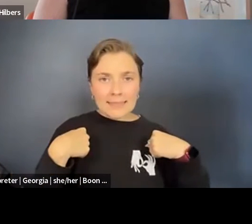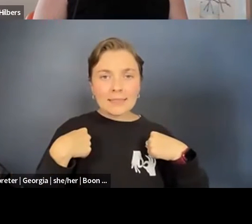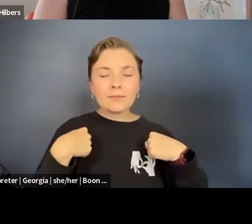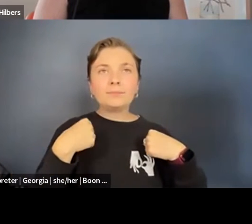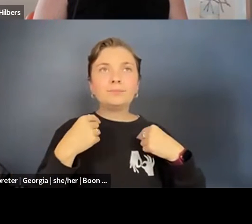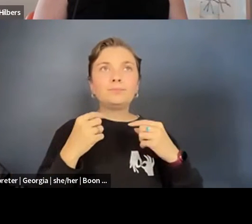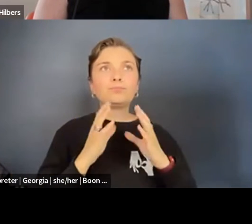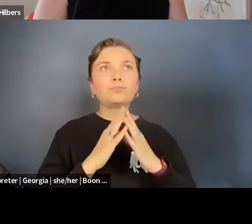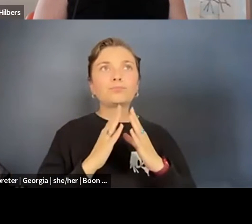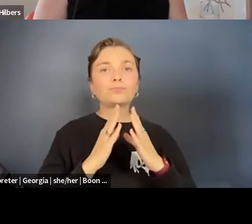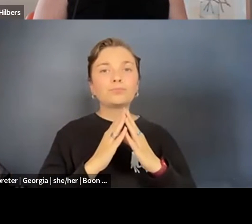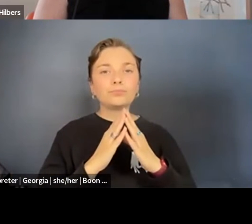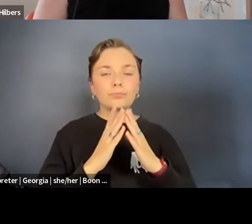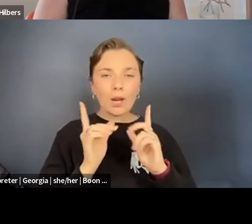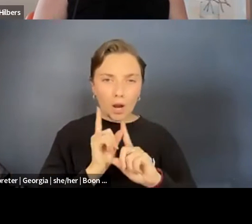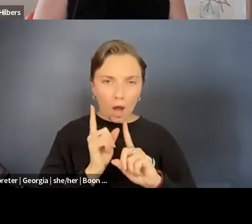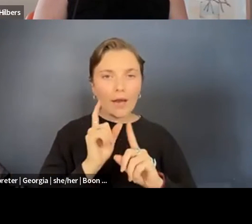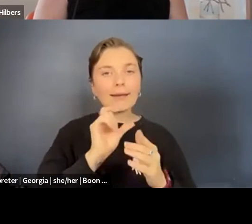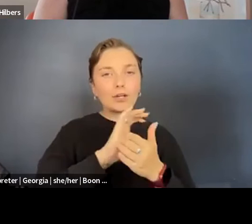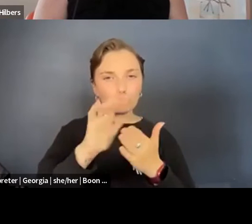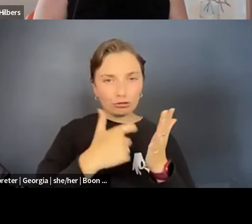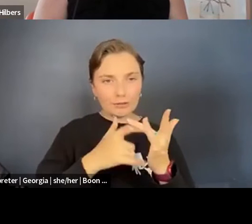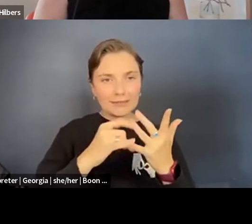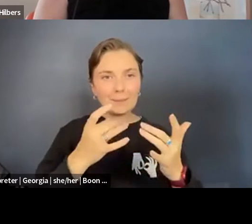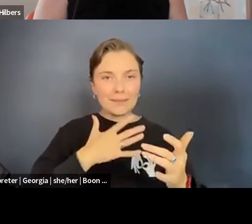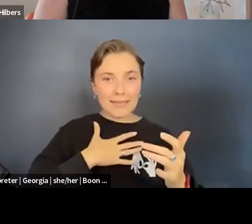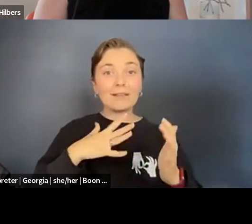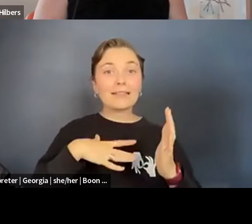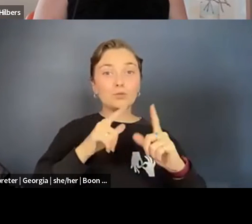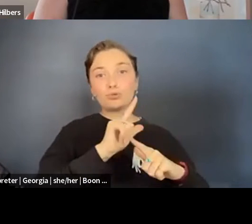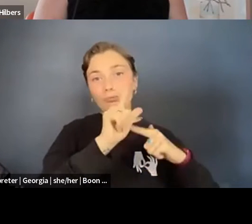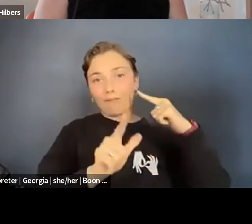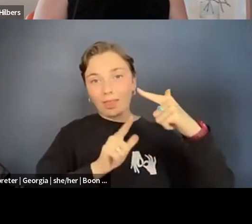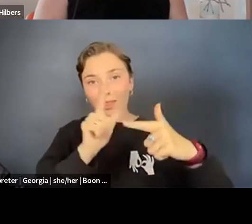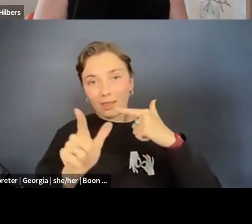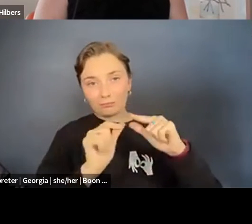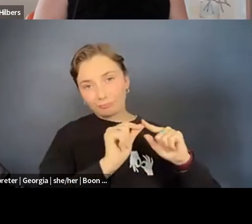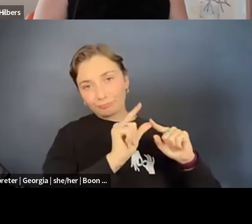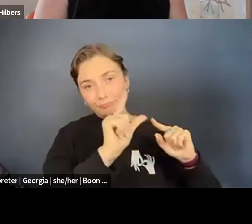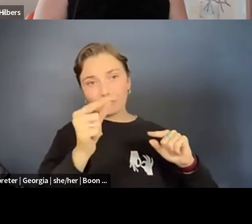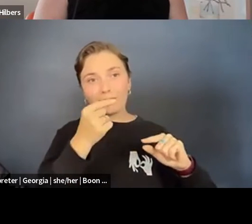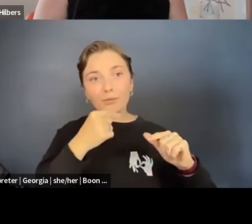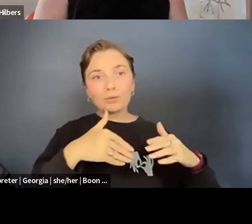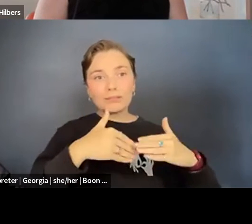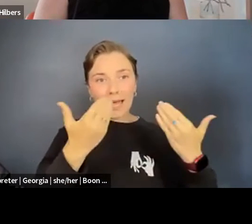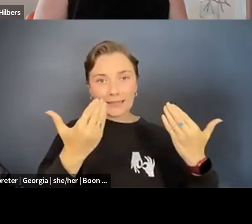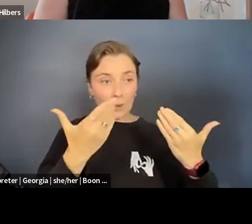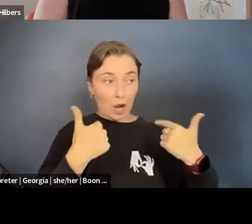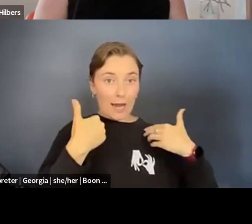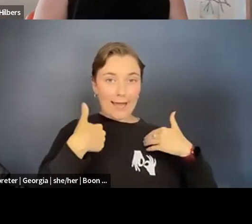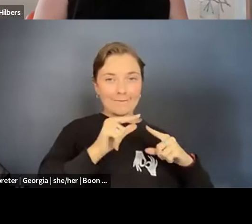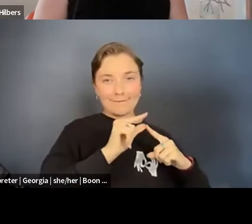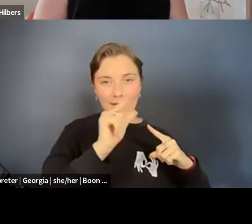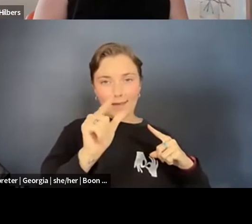like Chris, I have to travel to the site some days away from where I live.